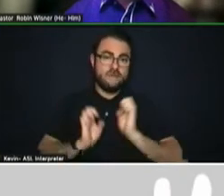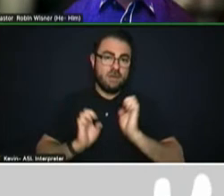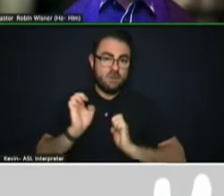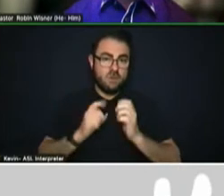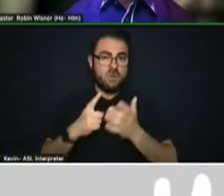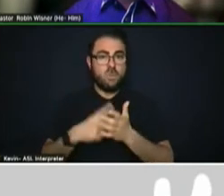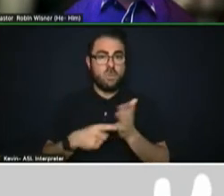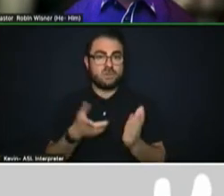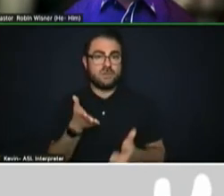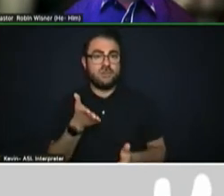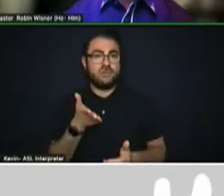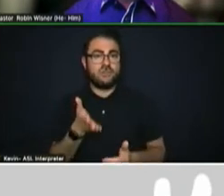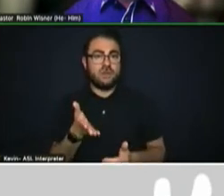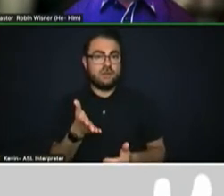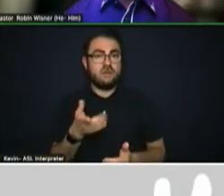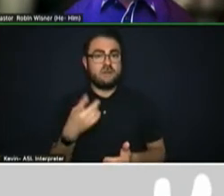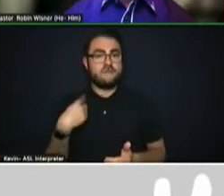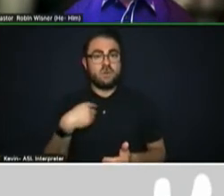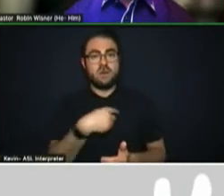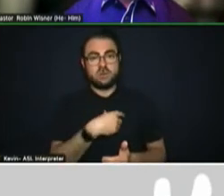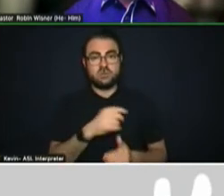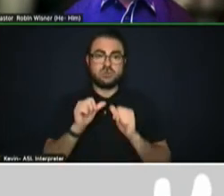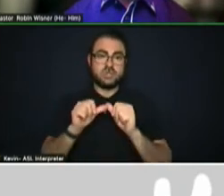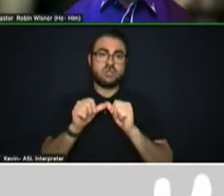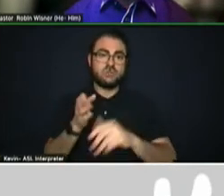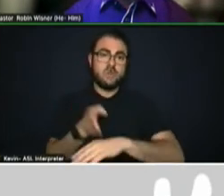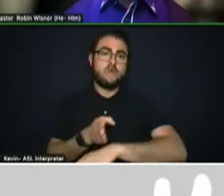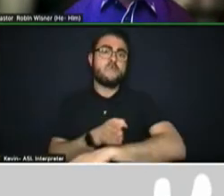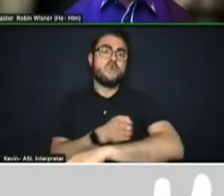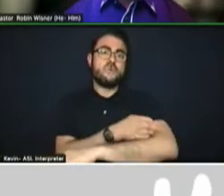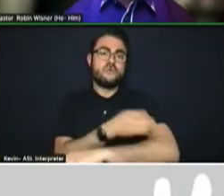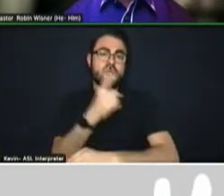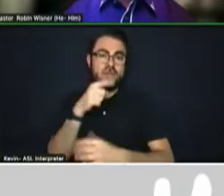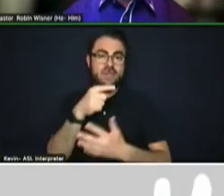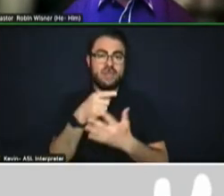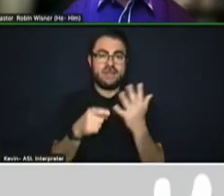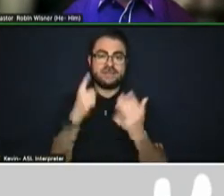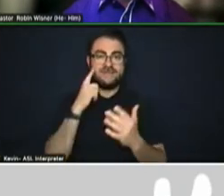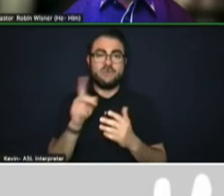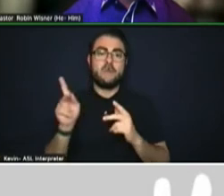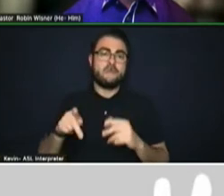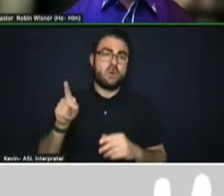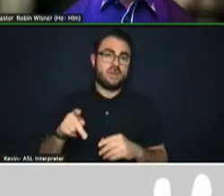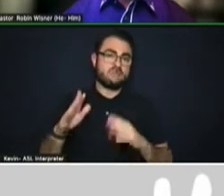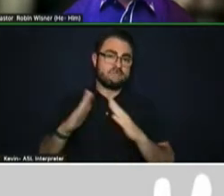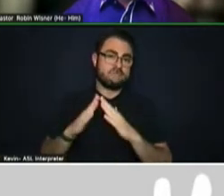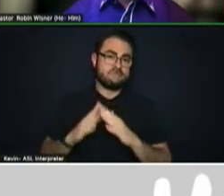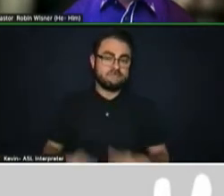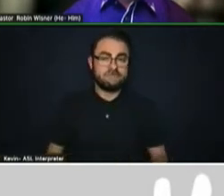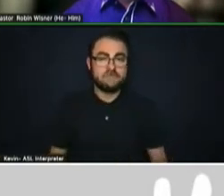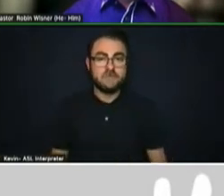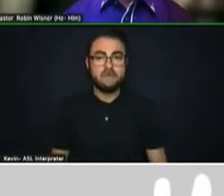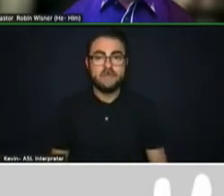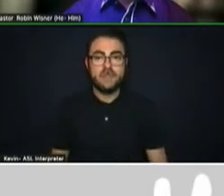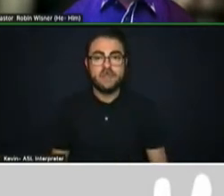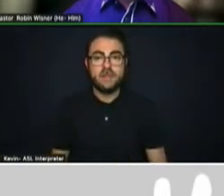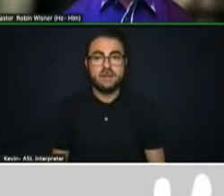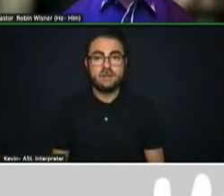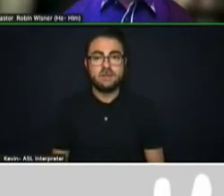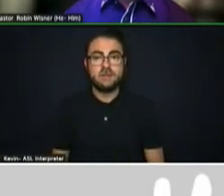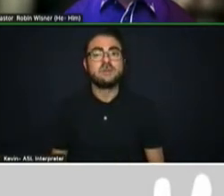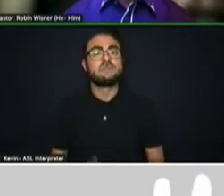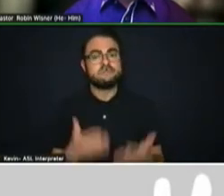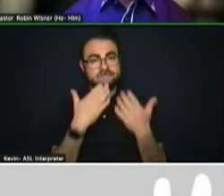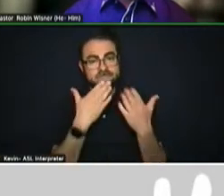to continue to make it better for the Portland side, Portland. But we thank you again. I